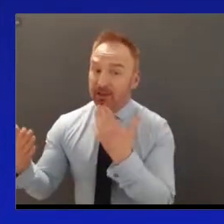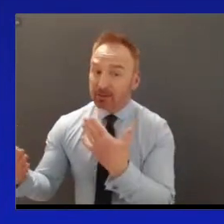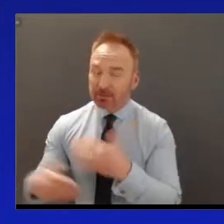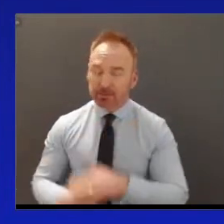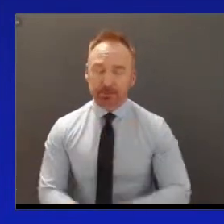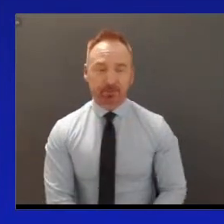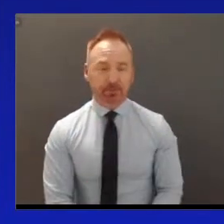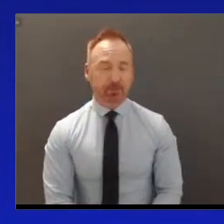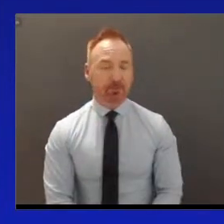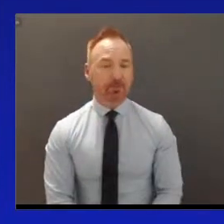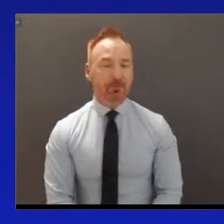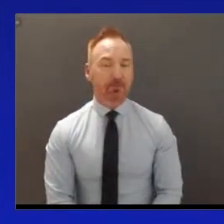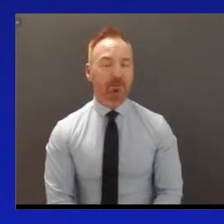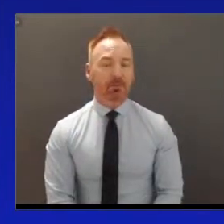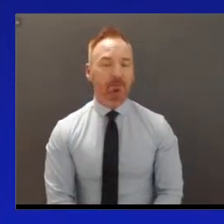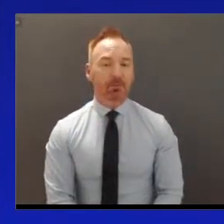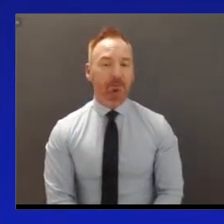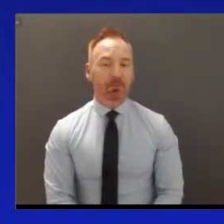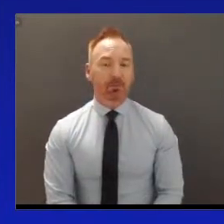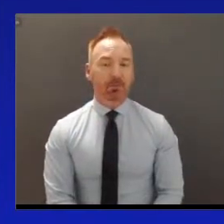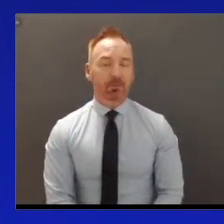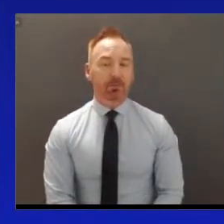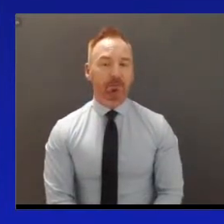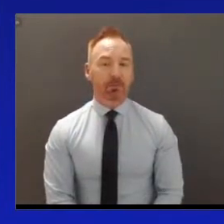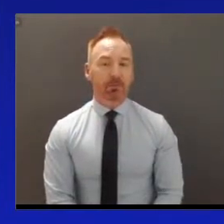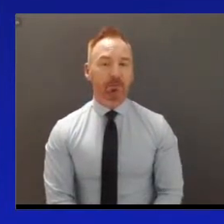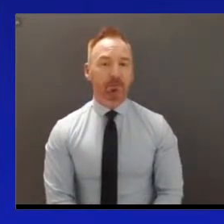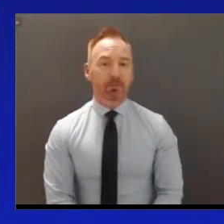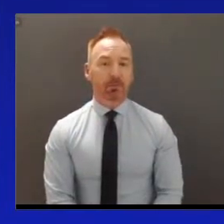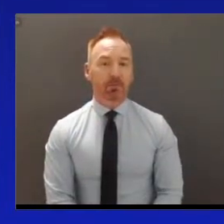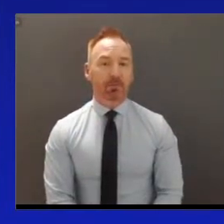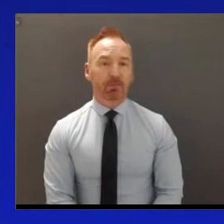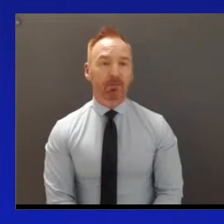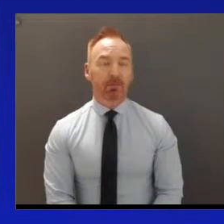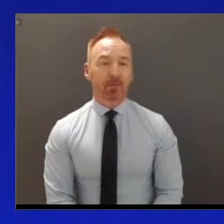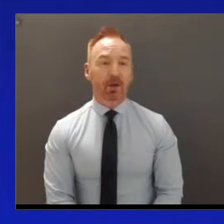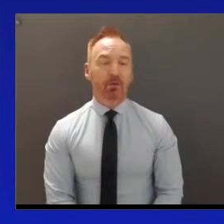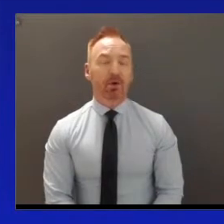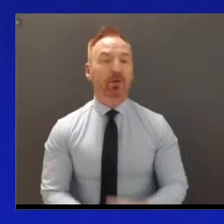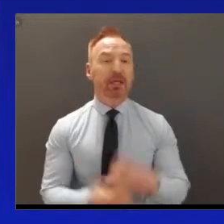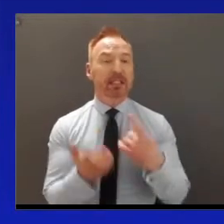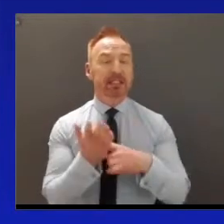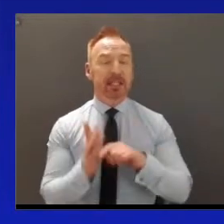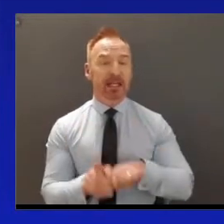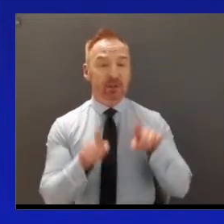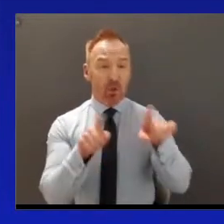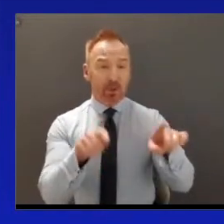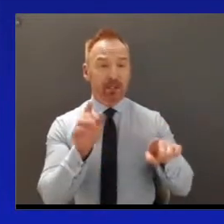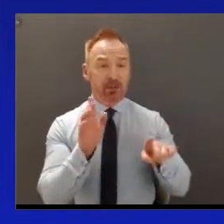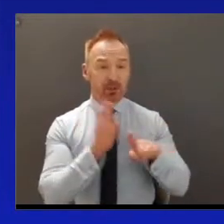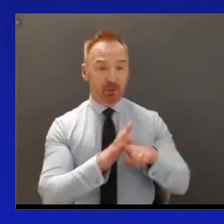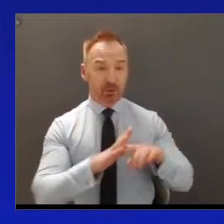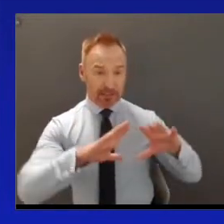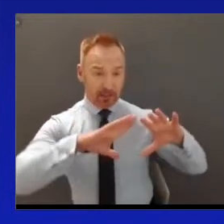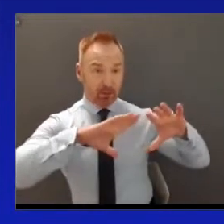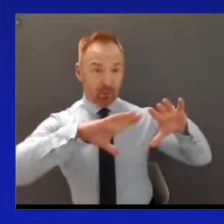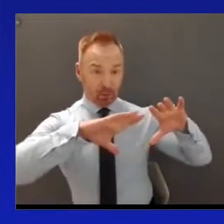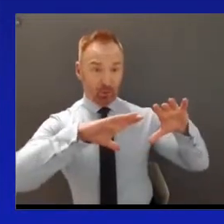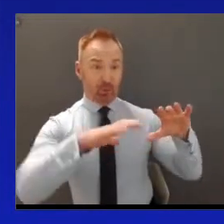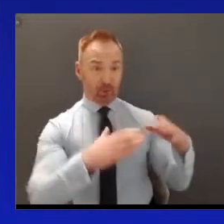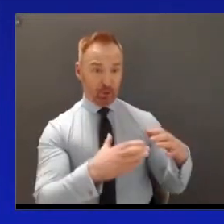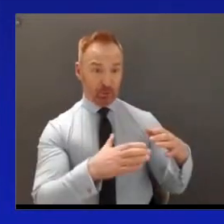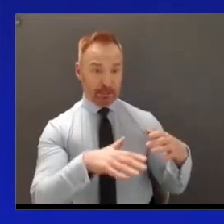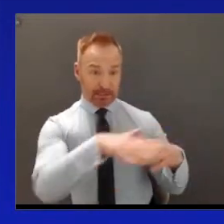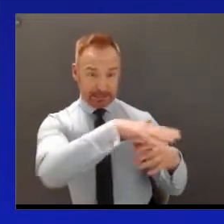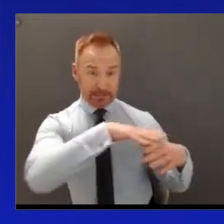When we talk about going into congregate settings, I just want to clarify that